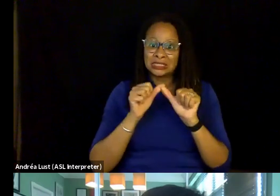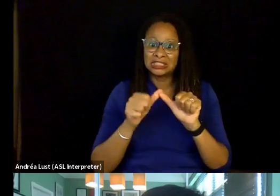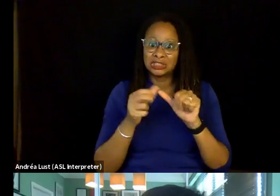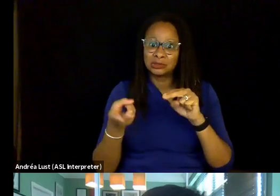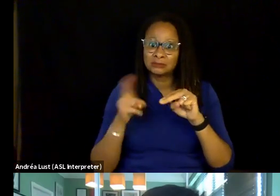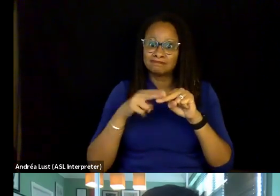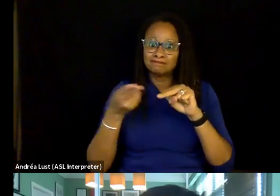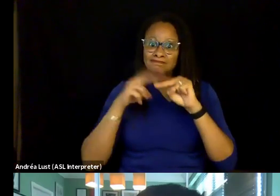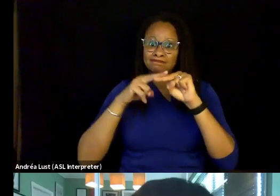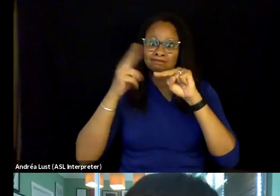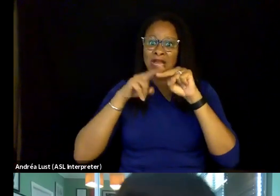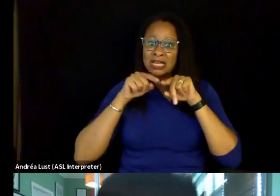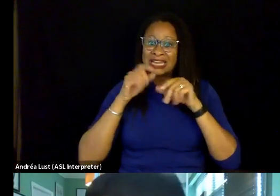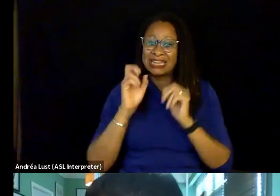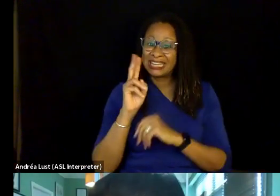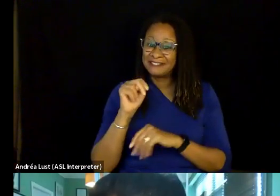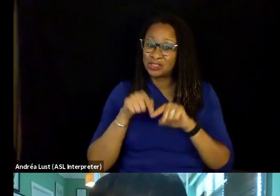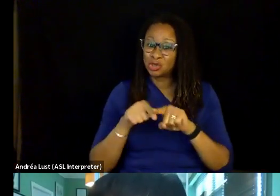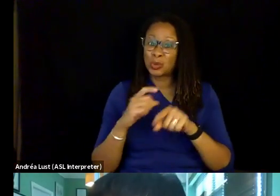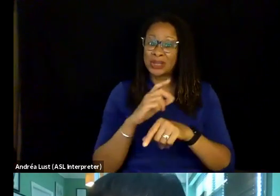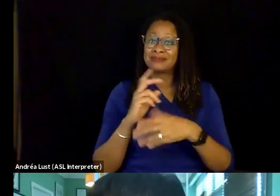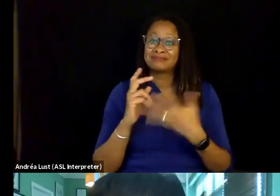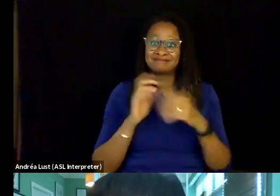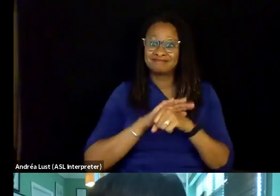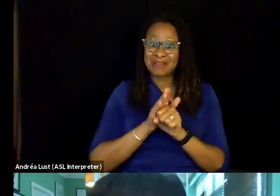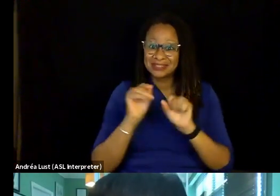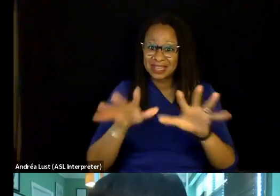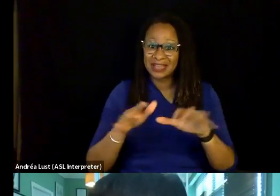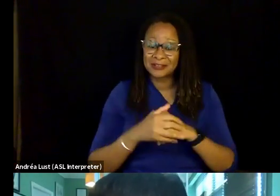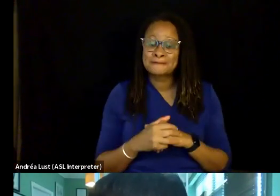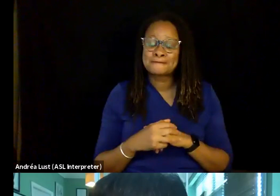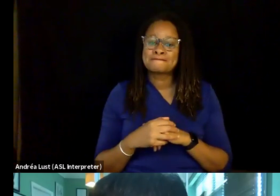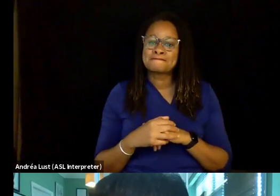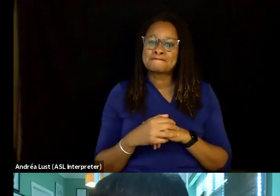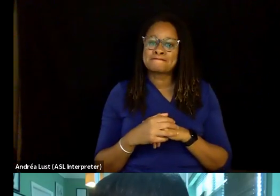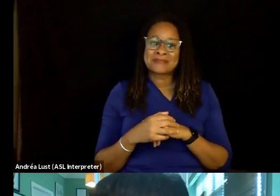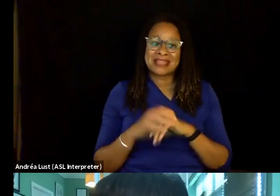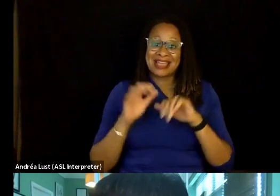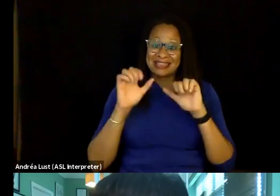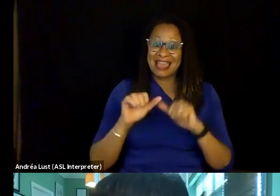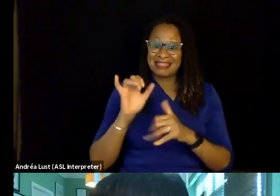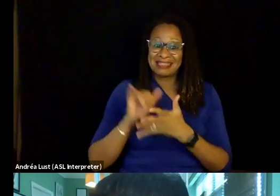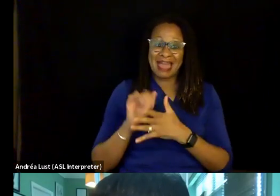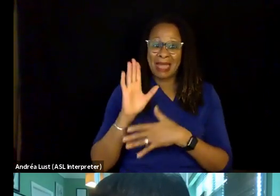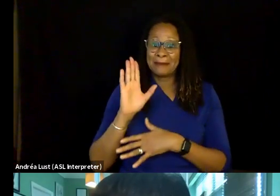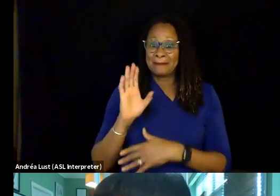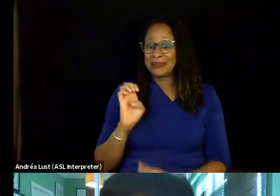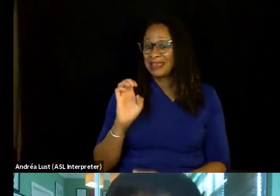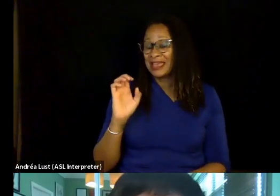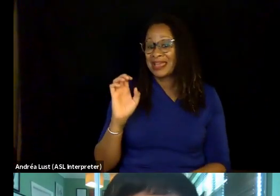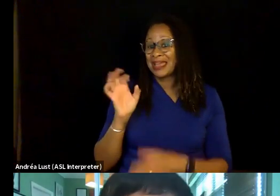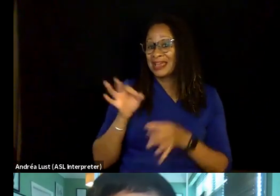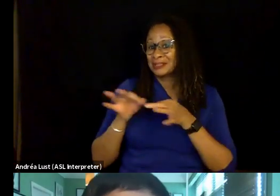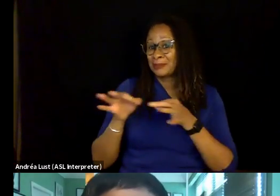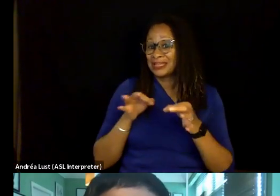pandemic. So my question, Maria, is can this solely be explained by the entrenched networks